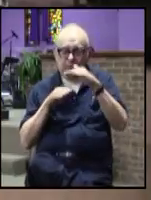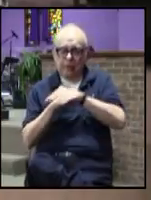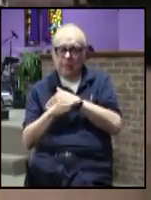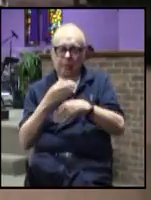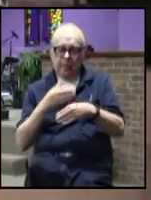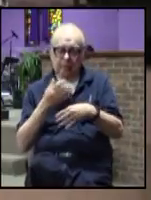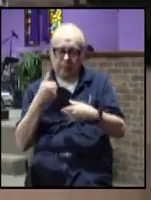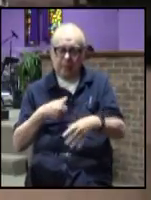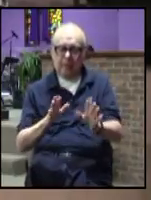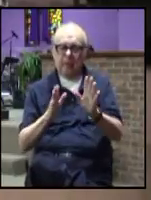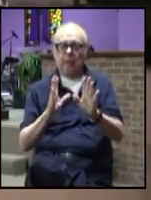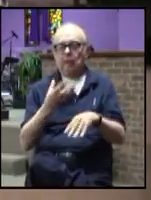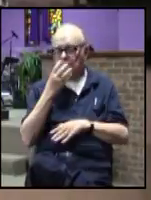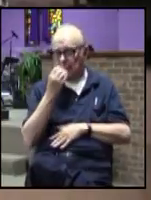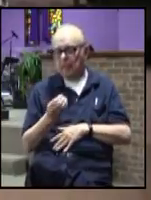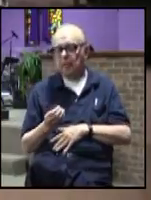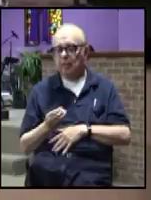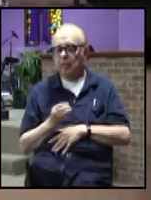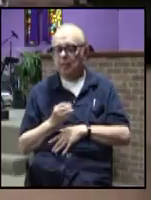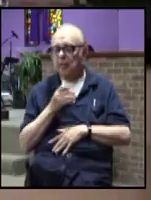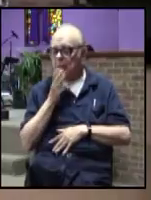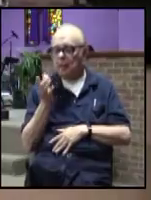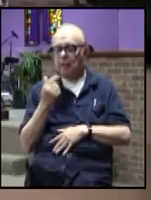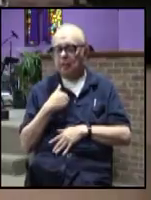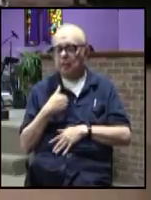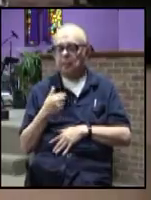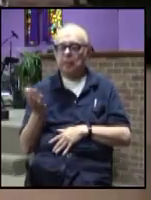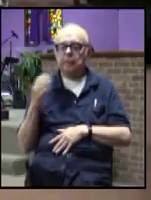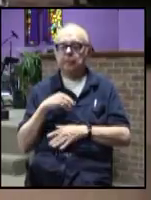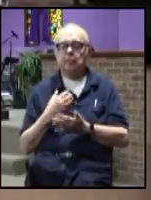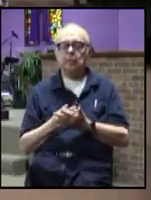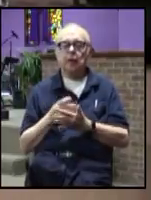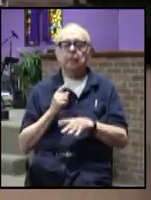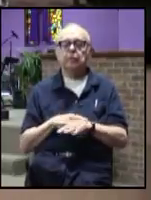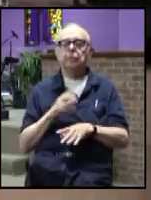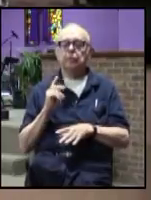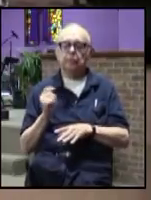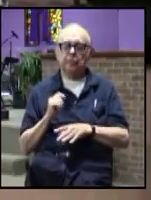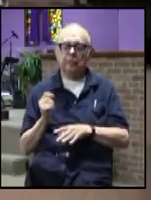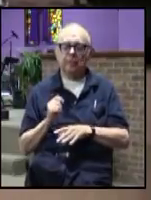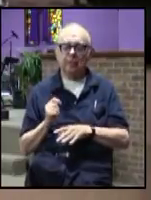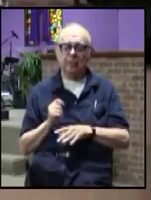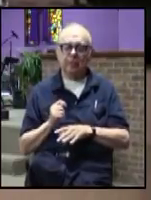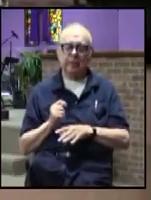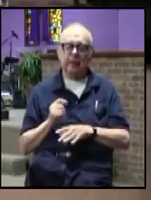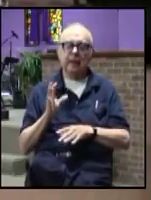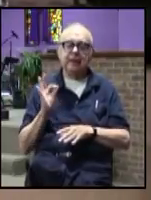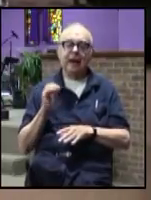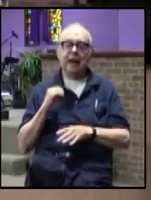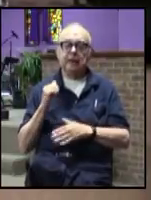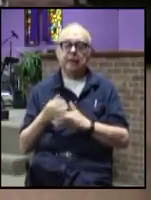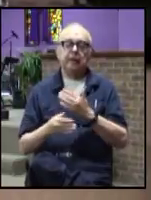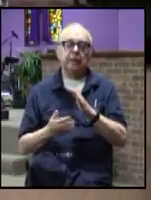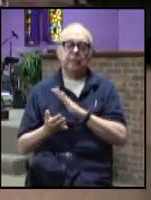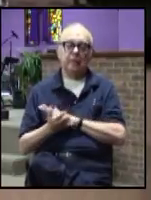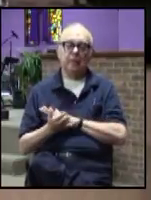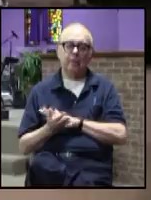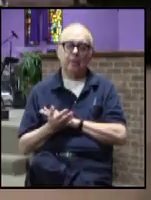he lets us in. We go to sleep. Mom's not coming back till Tuesday. We'll take it easy, sleep in late. 9 the next